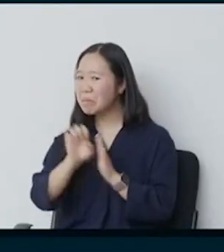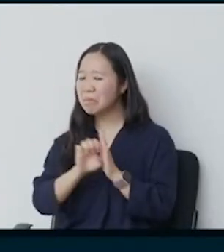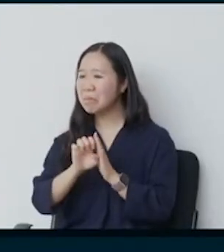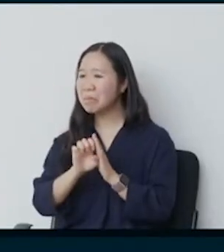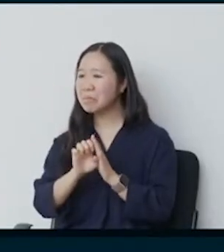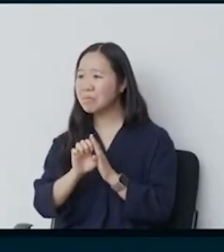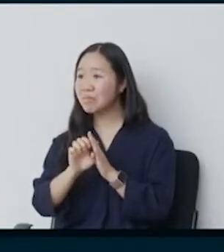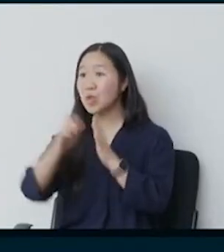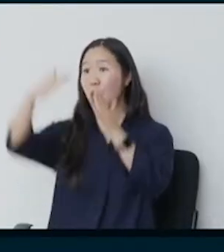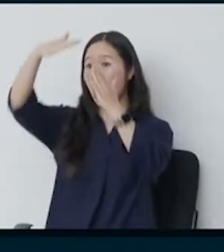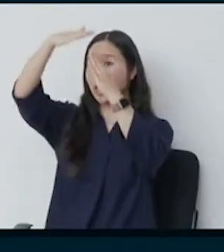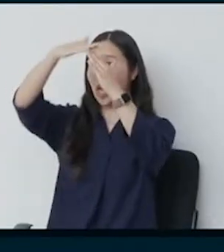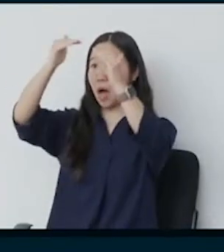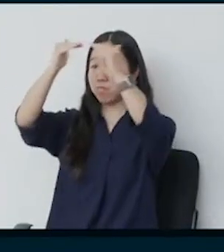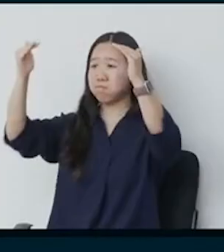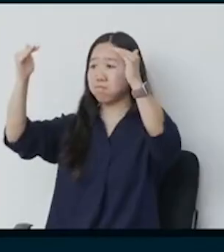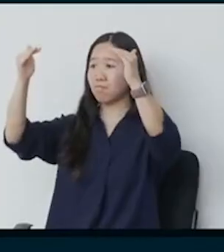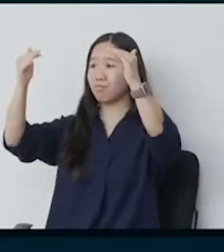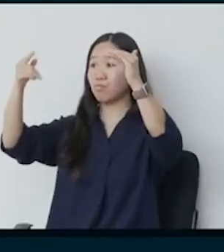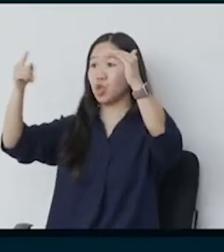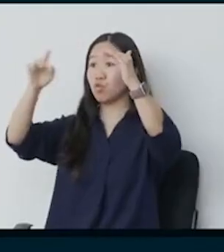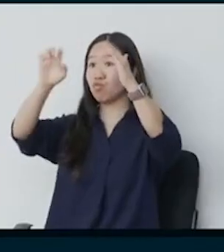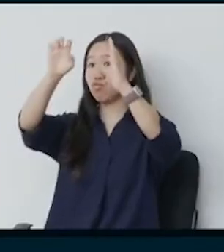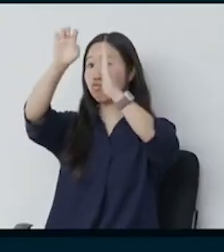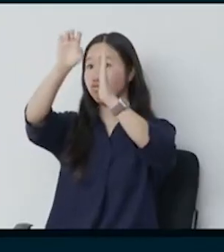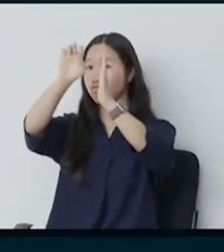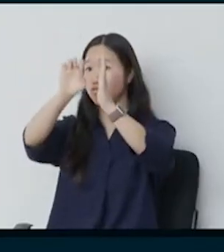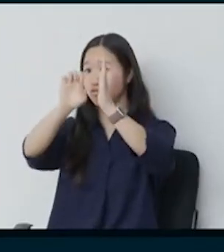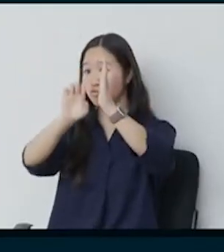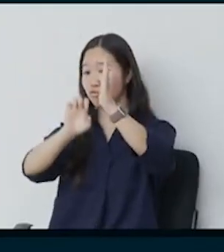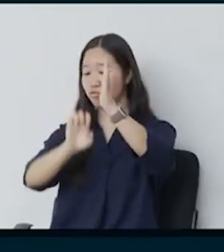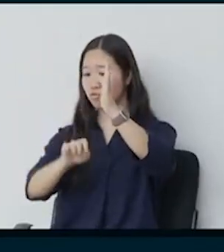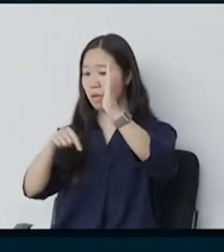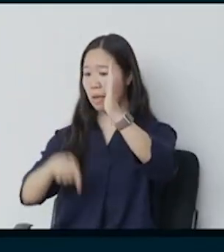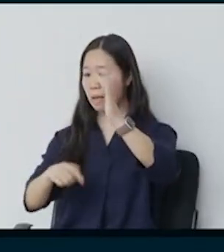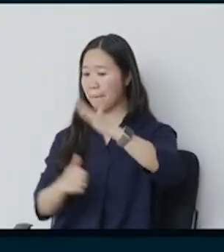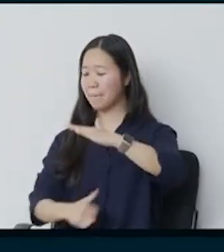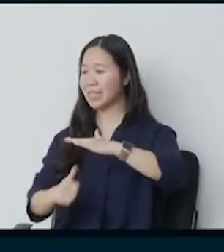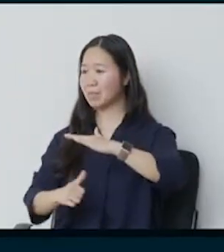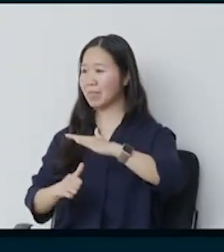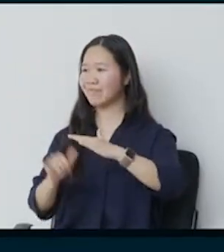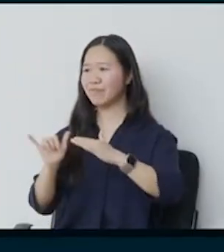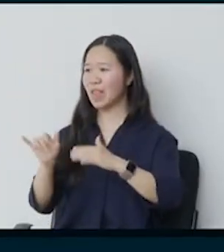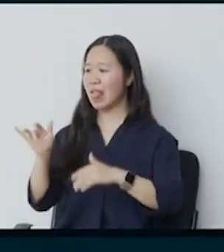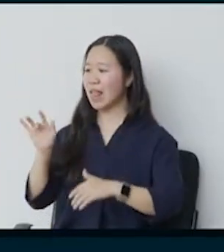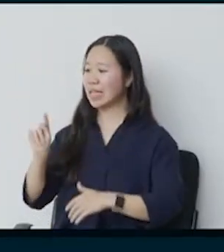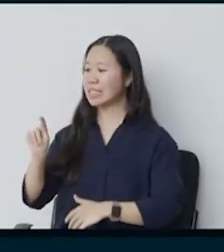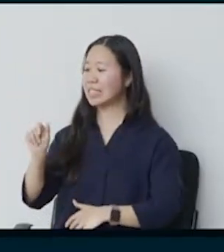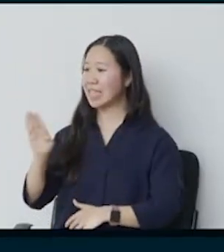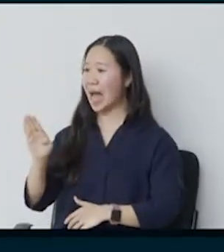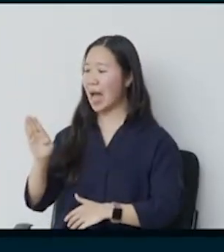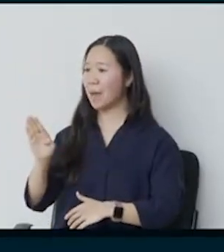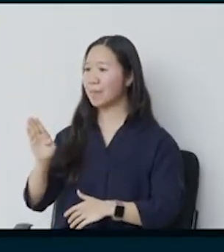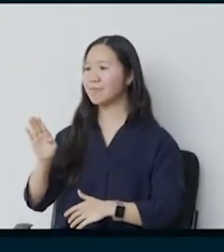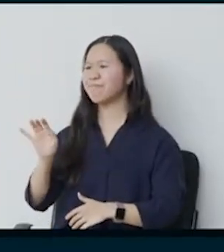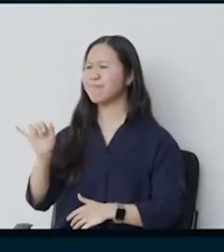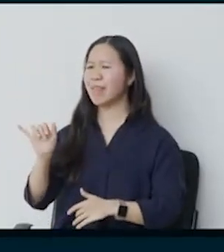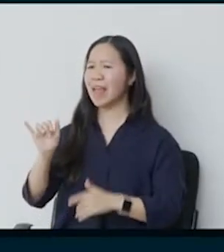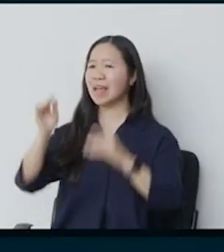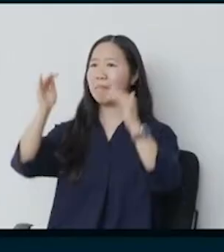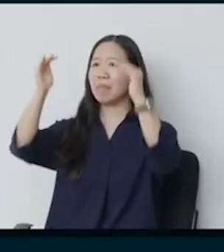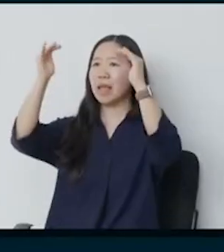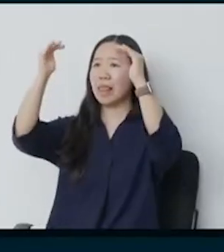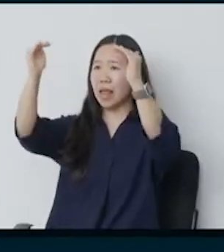going to the basement. And it's very linear, this tab order. As you hit tab, you're just going through down every floor, stopping